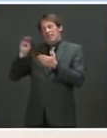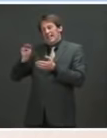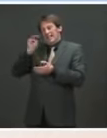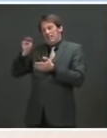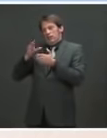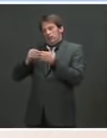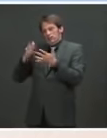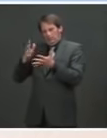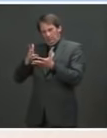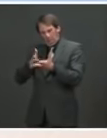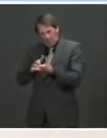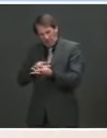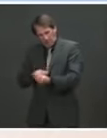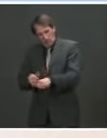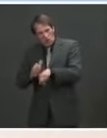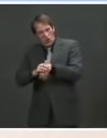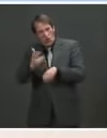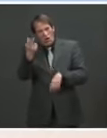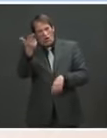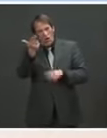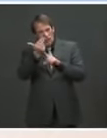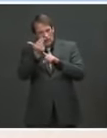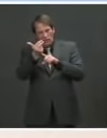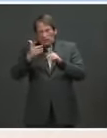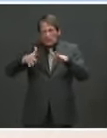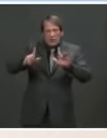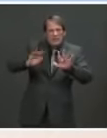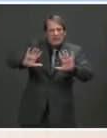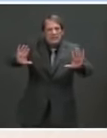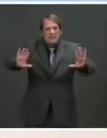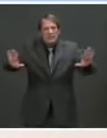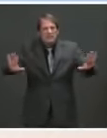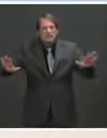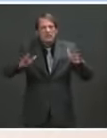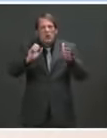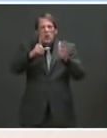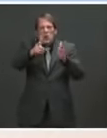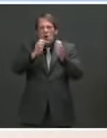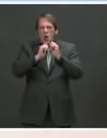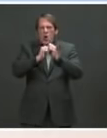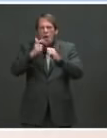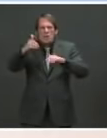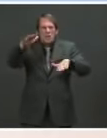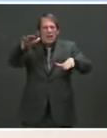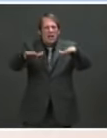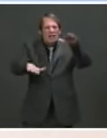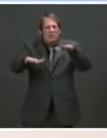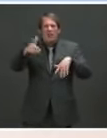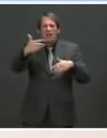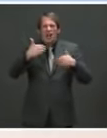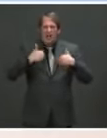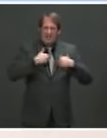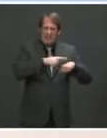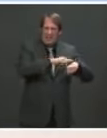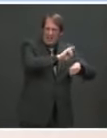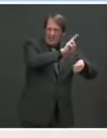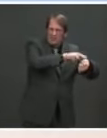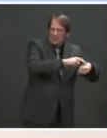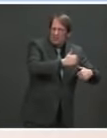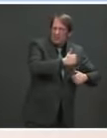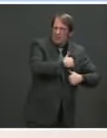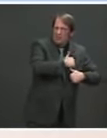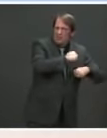do you square that with the National Guard troops who were sleeping in